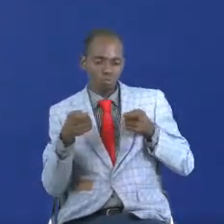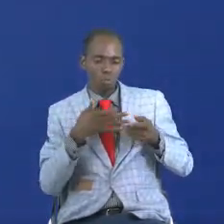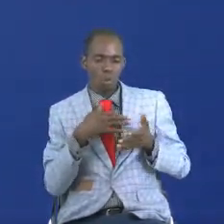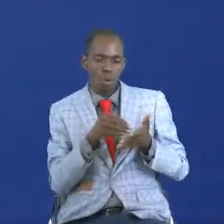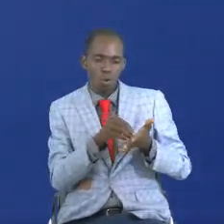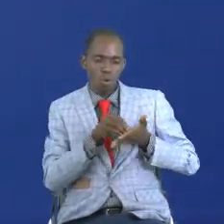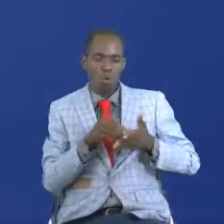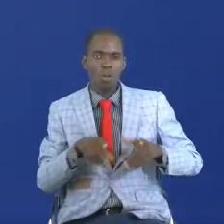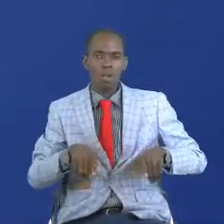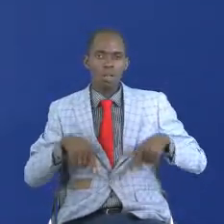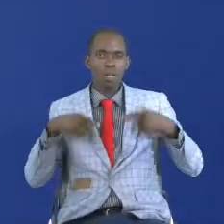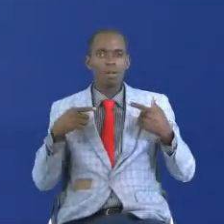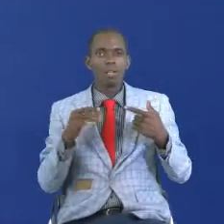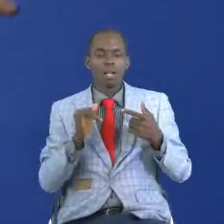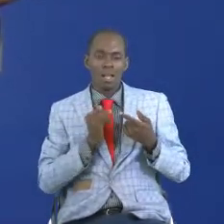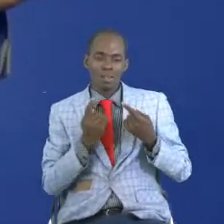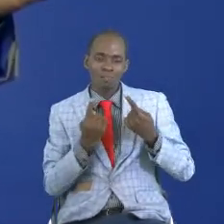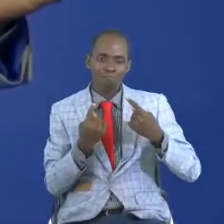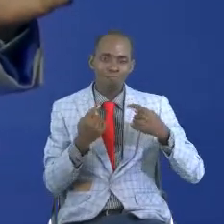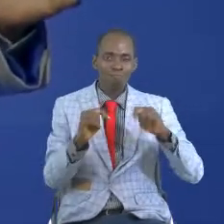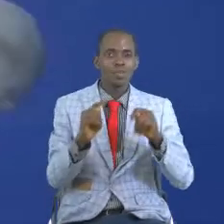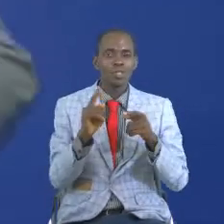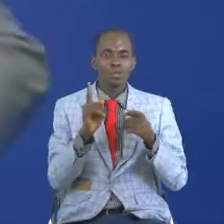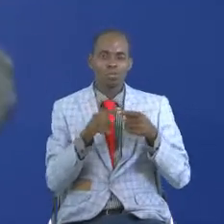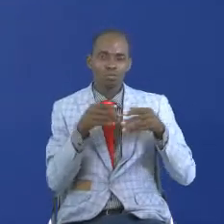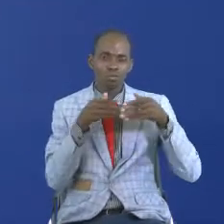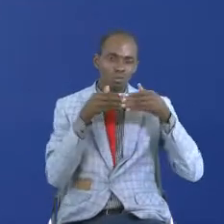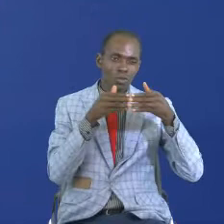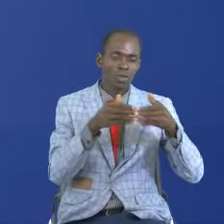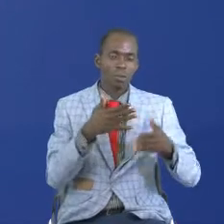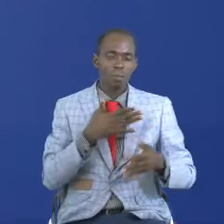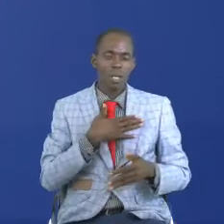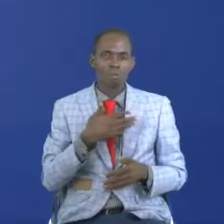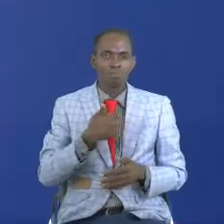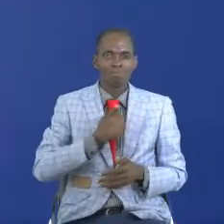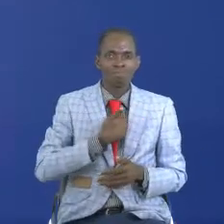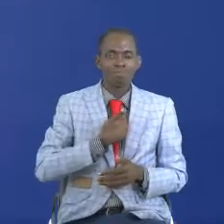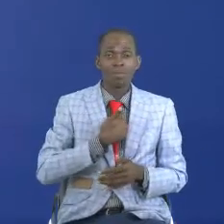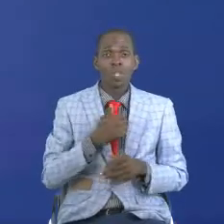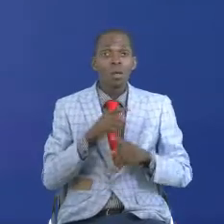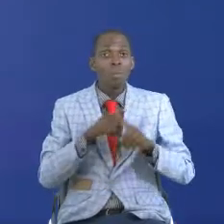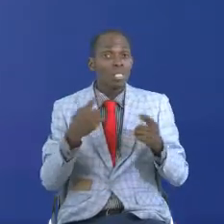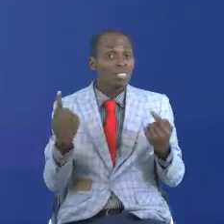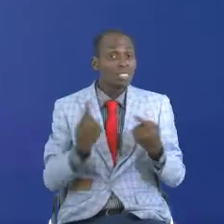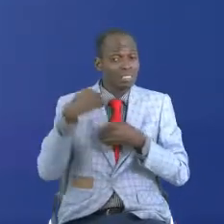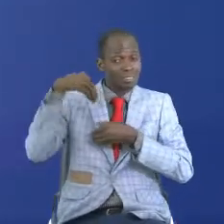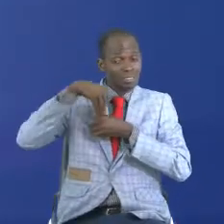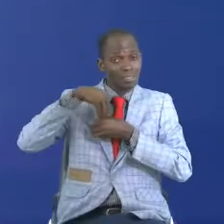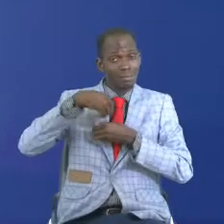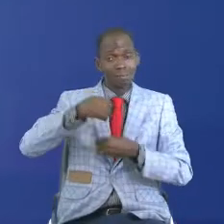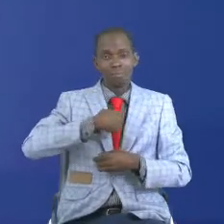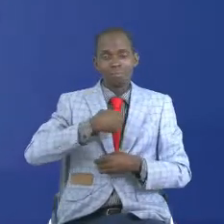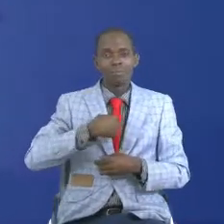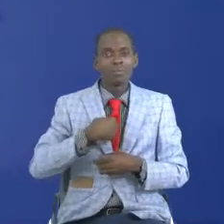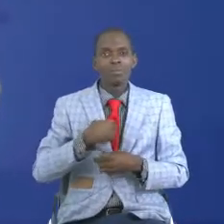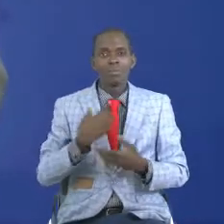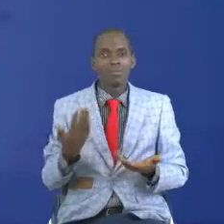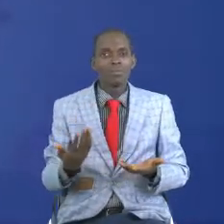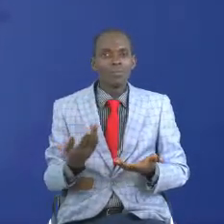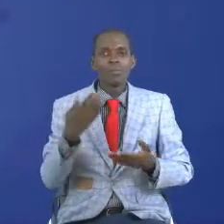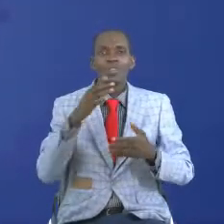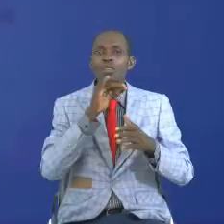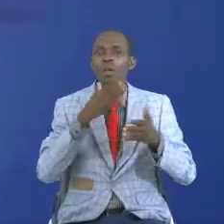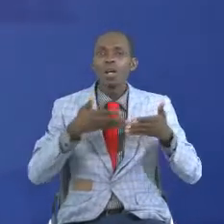life. I tried to direct myself. But the sin that dwelleth in me did not allow me